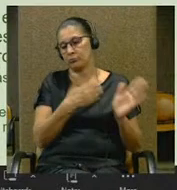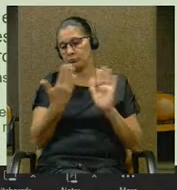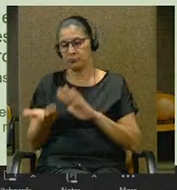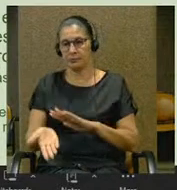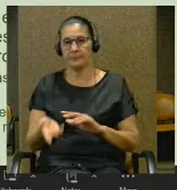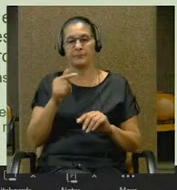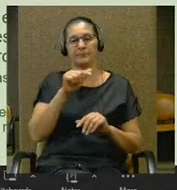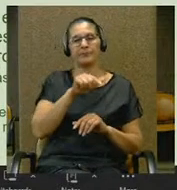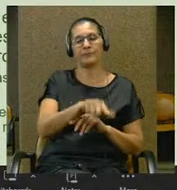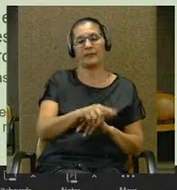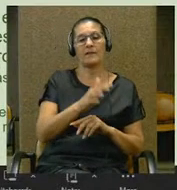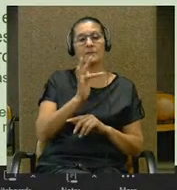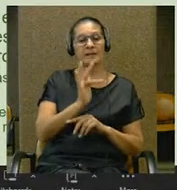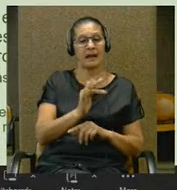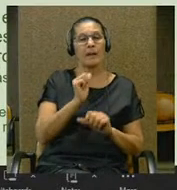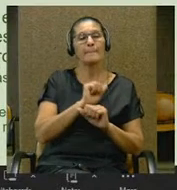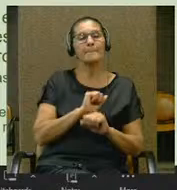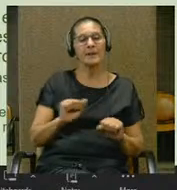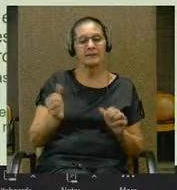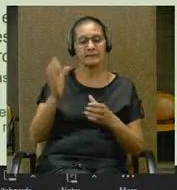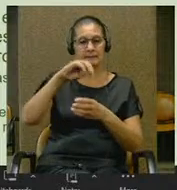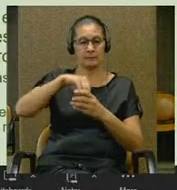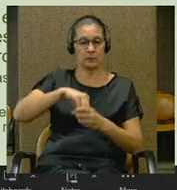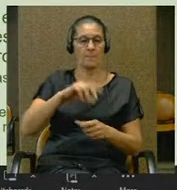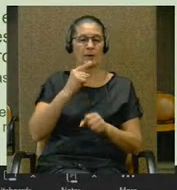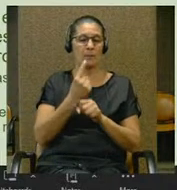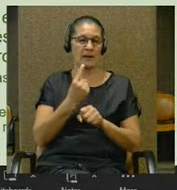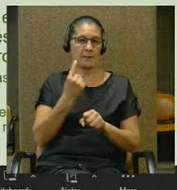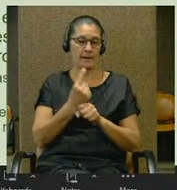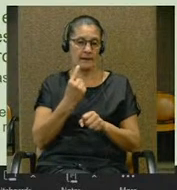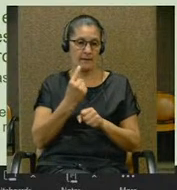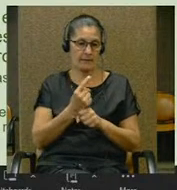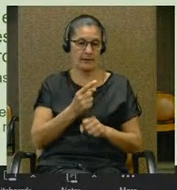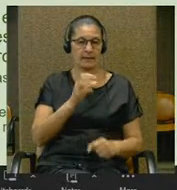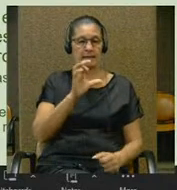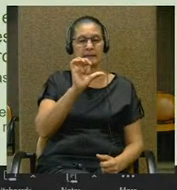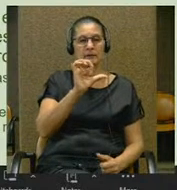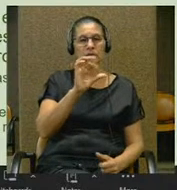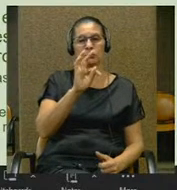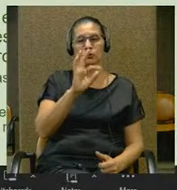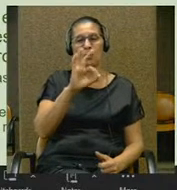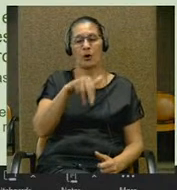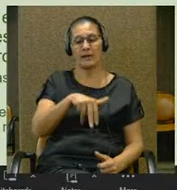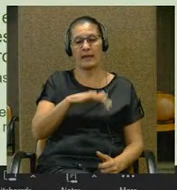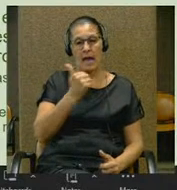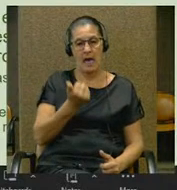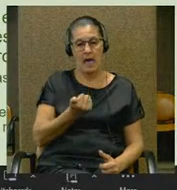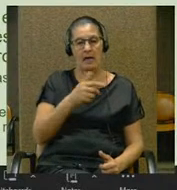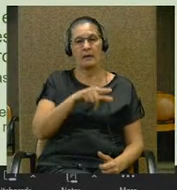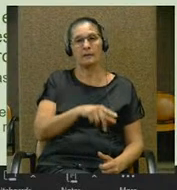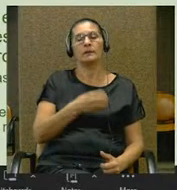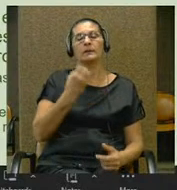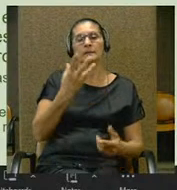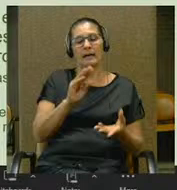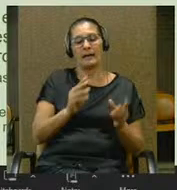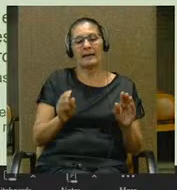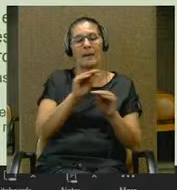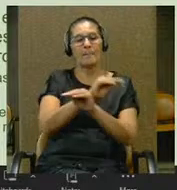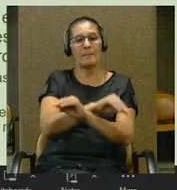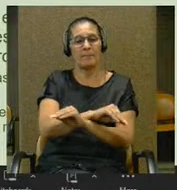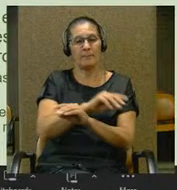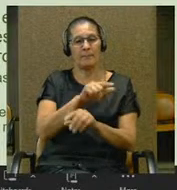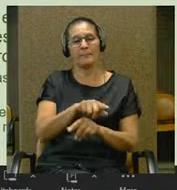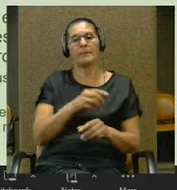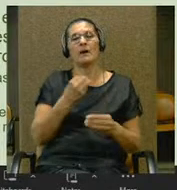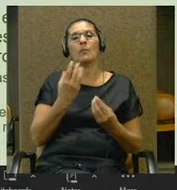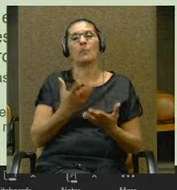the year 2000. Fentanyl could have been introduced for the first time in Estonia, like heroin, to